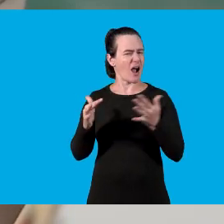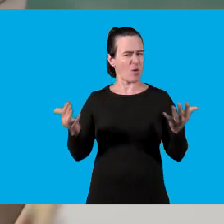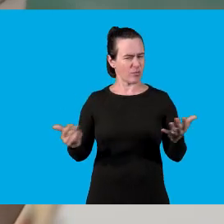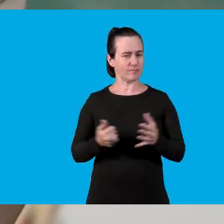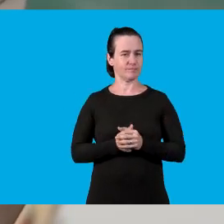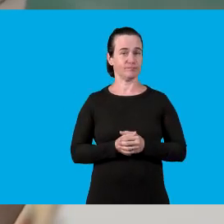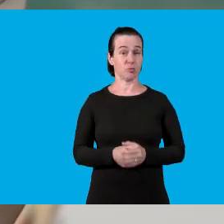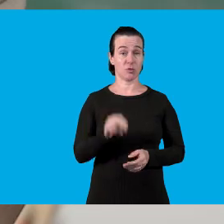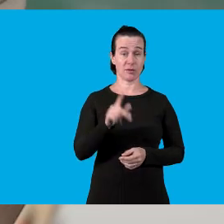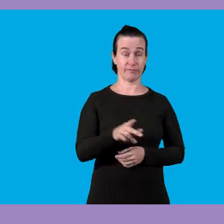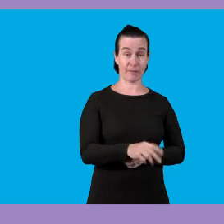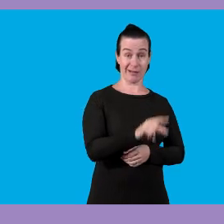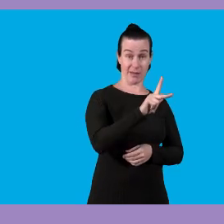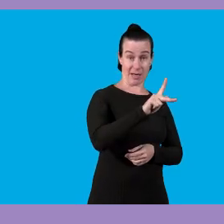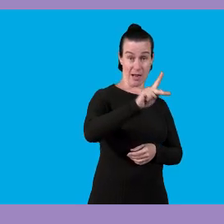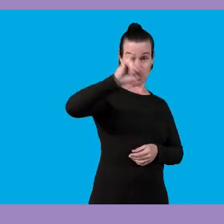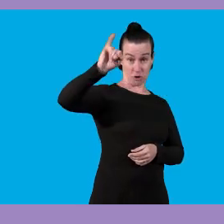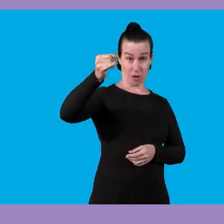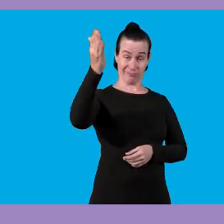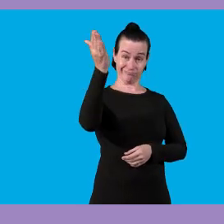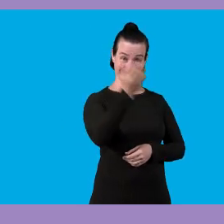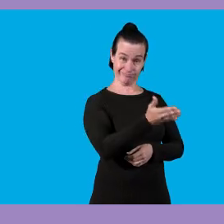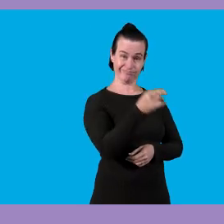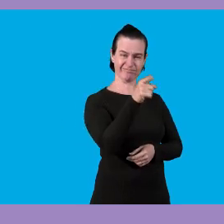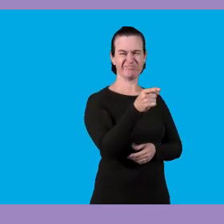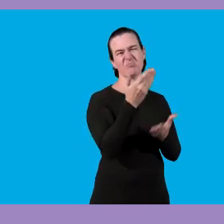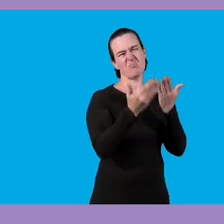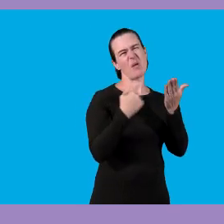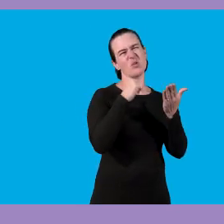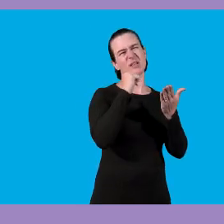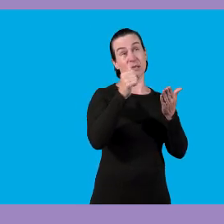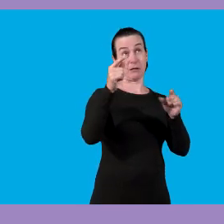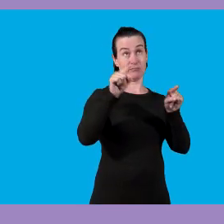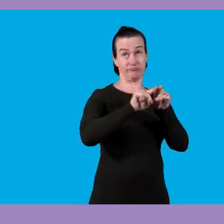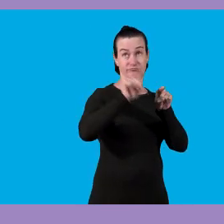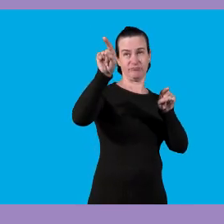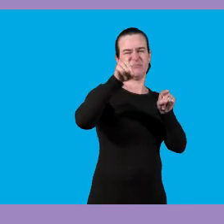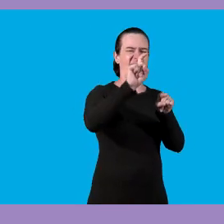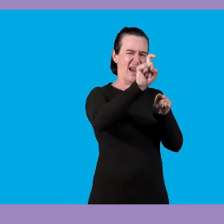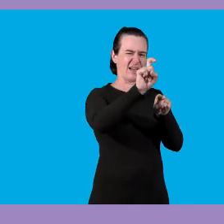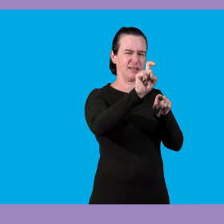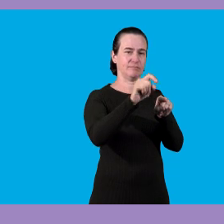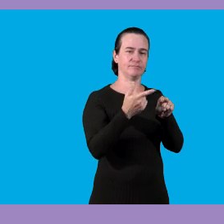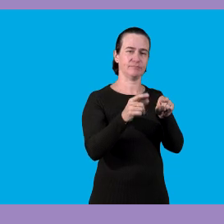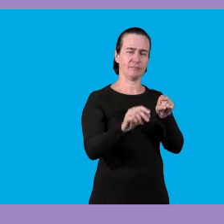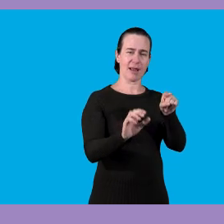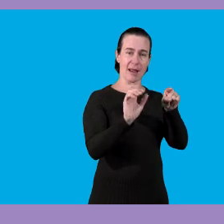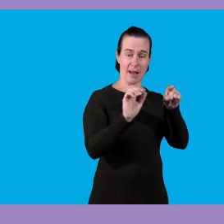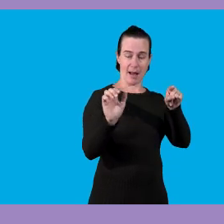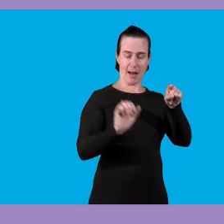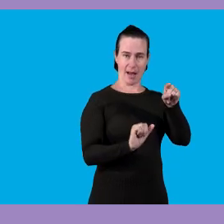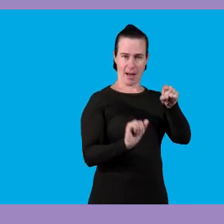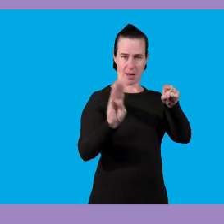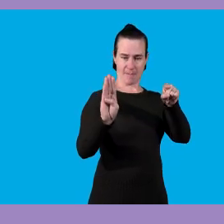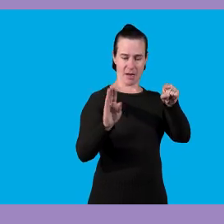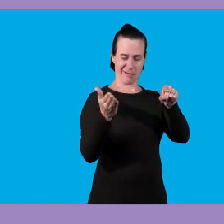sides. Look at side KJ. Let's make that to be equal to X. And look at side AB